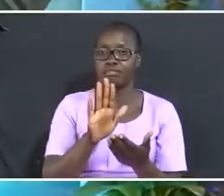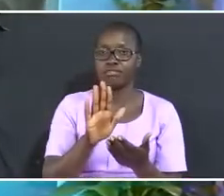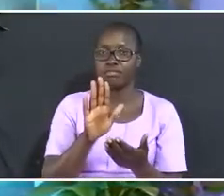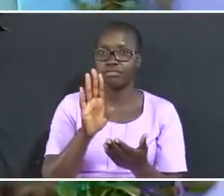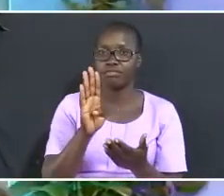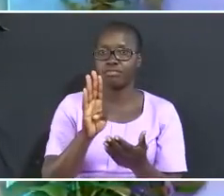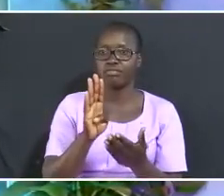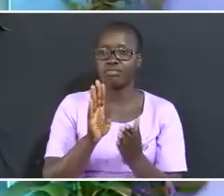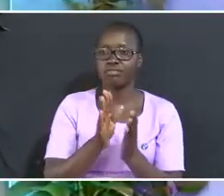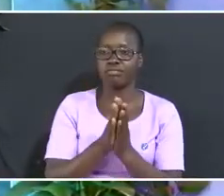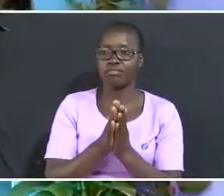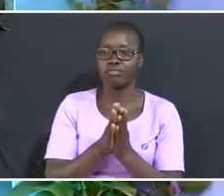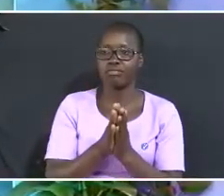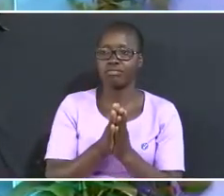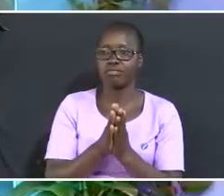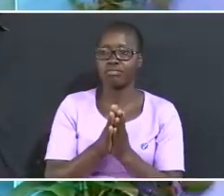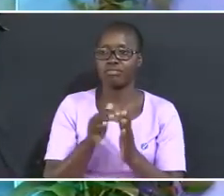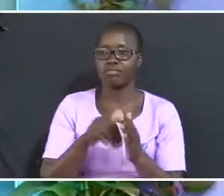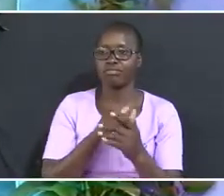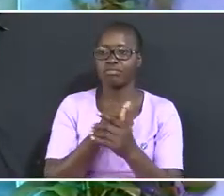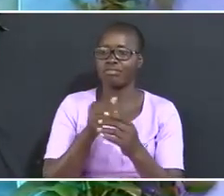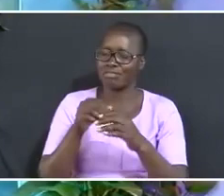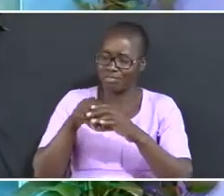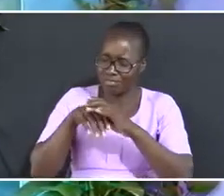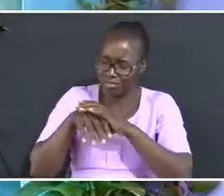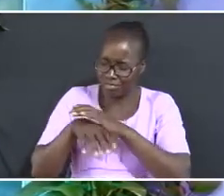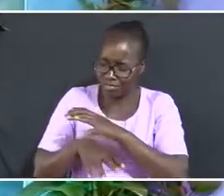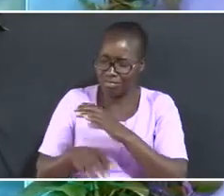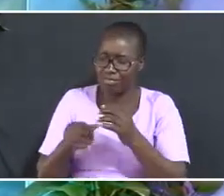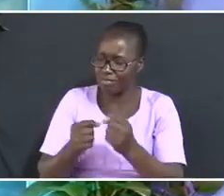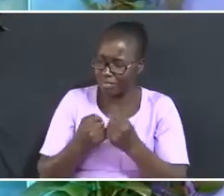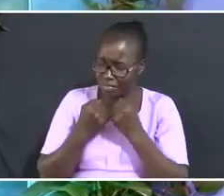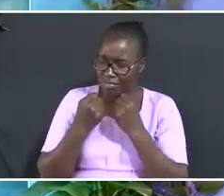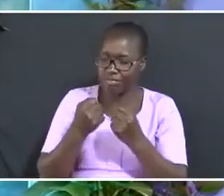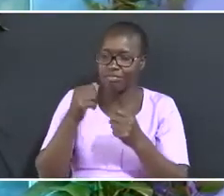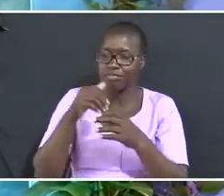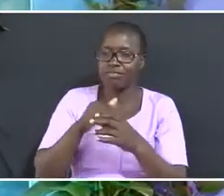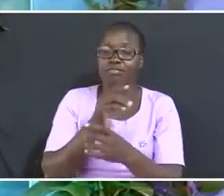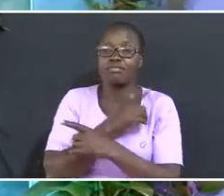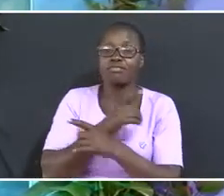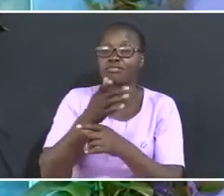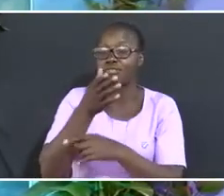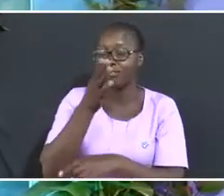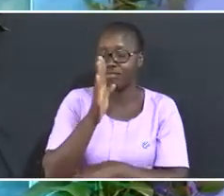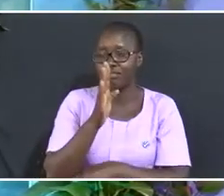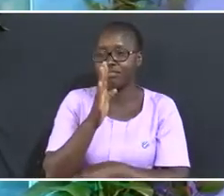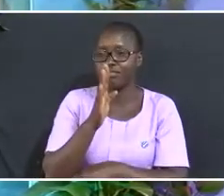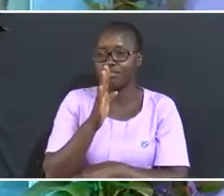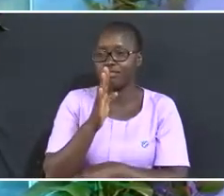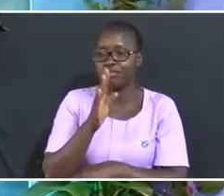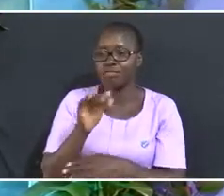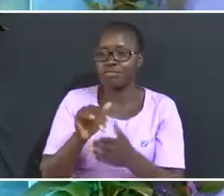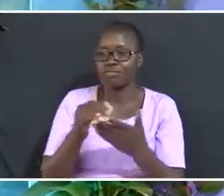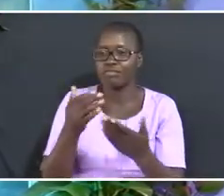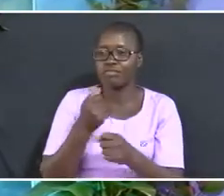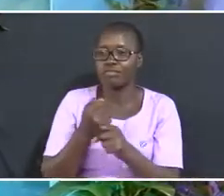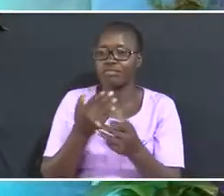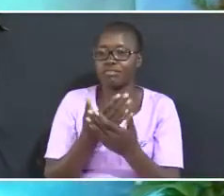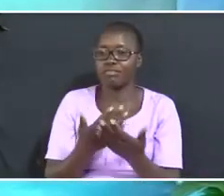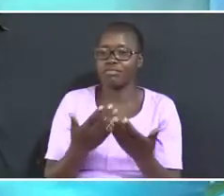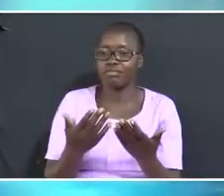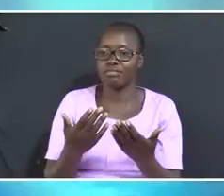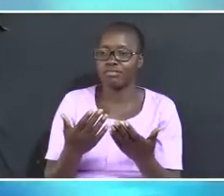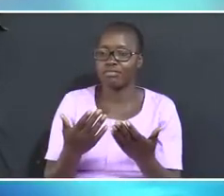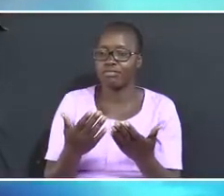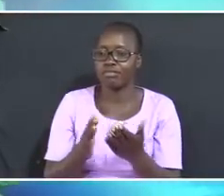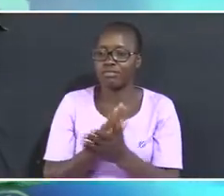be rooted in the love of God. Be rooted. Take root. That's how we do these things.